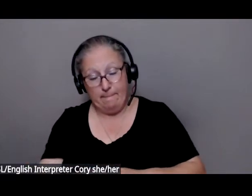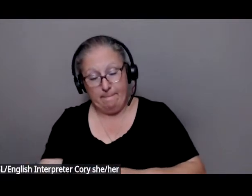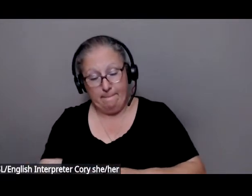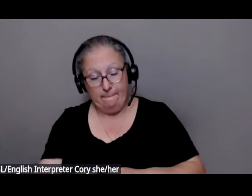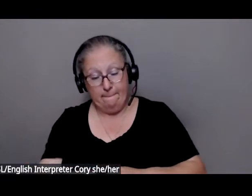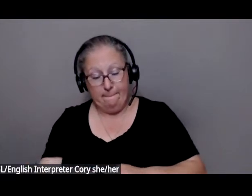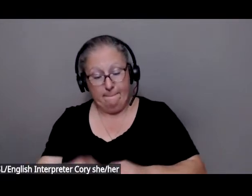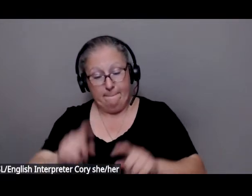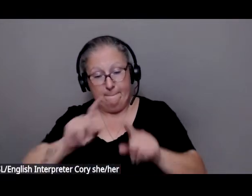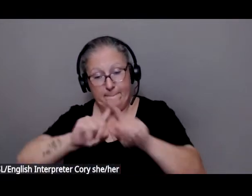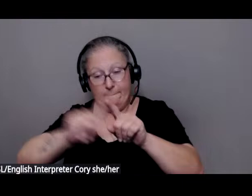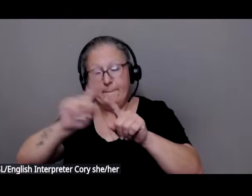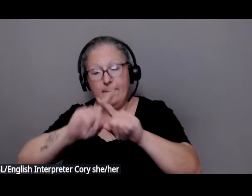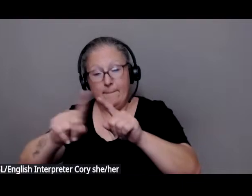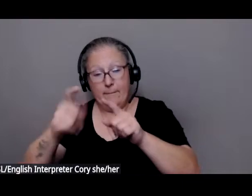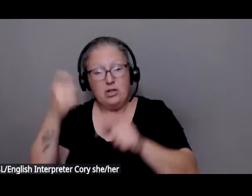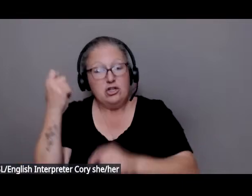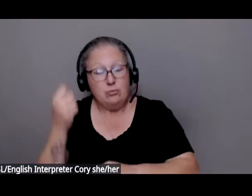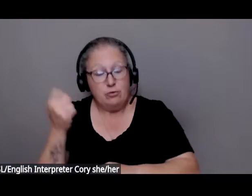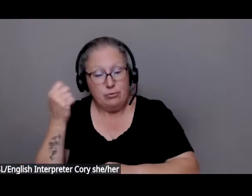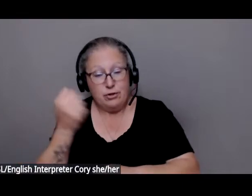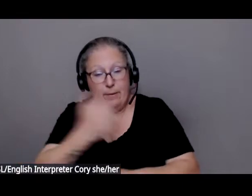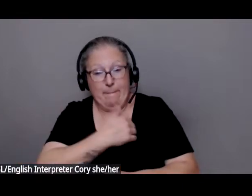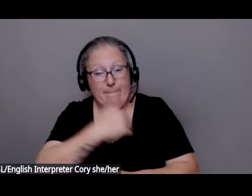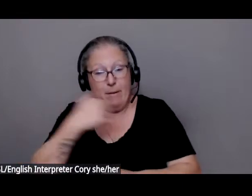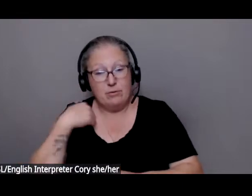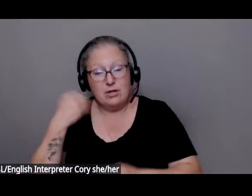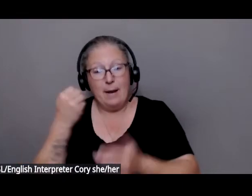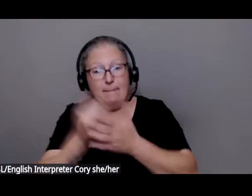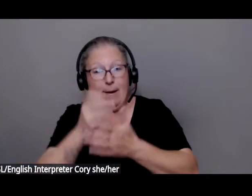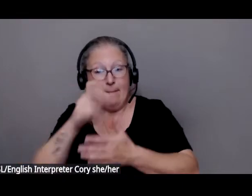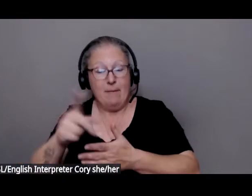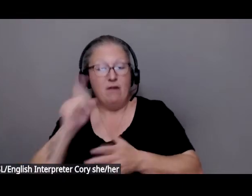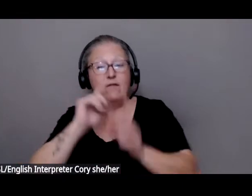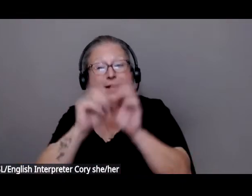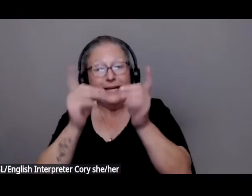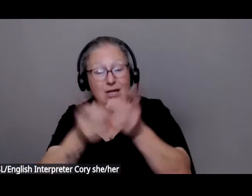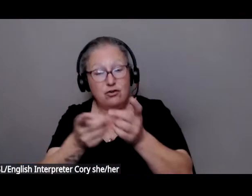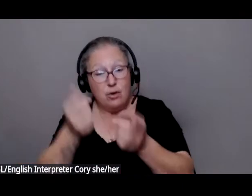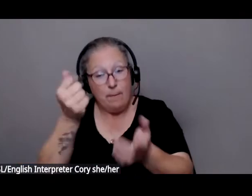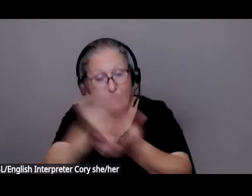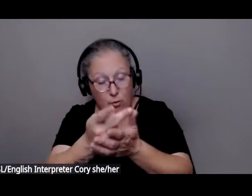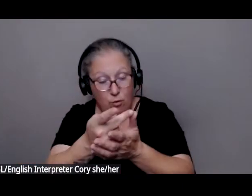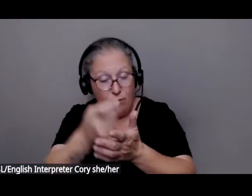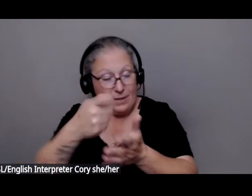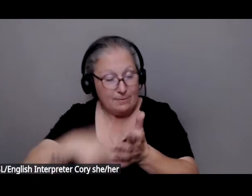and various subscriptions, memberships, and reimbursements for district-approved expenses.